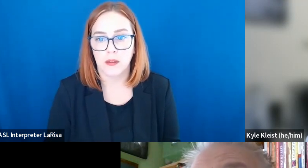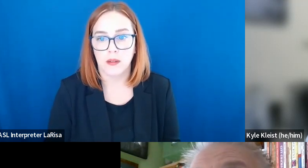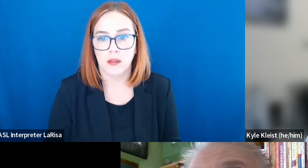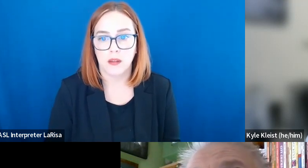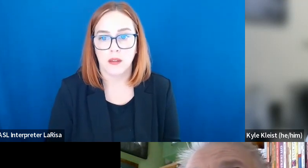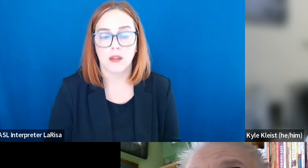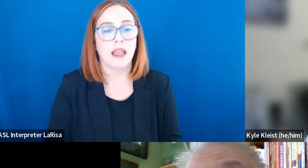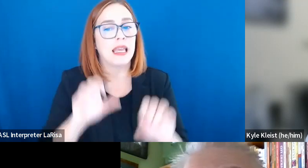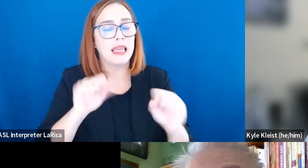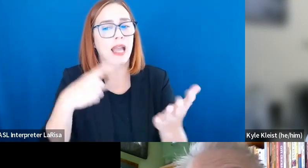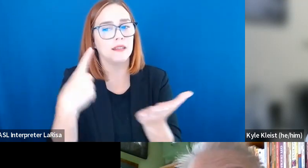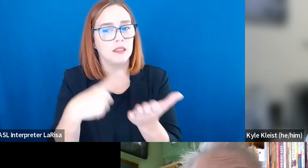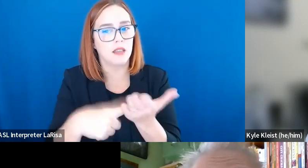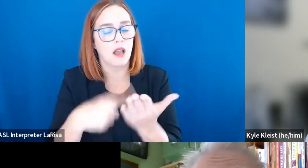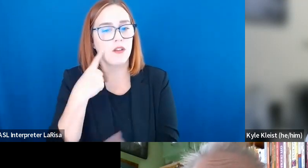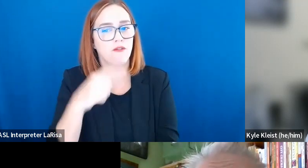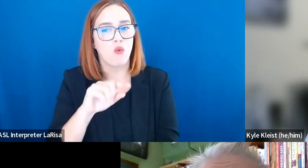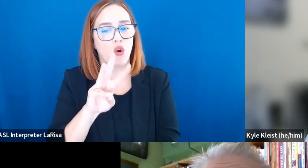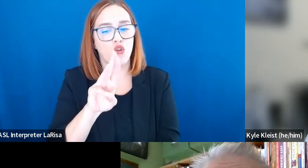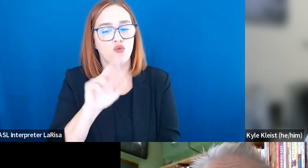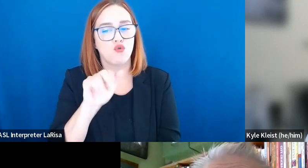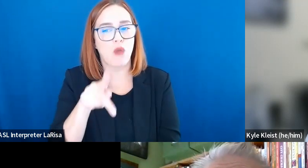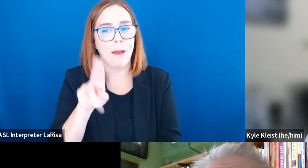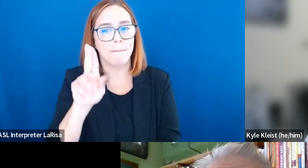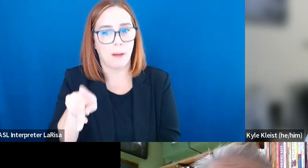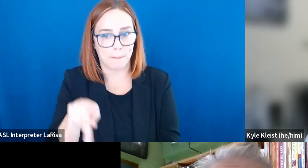in the wrap up. Yeah.